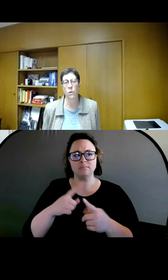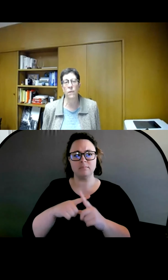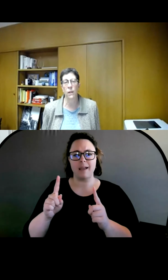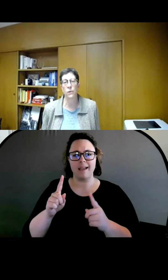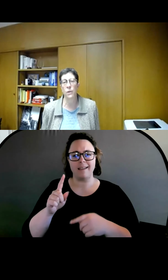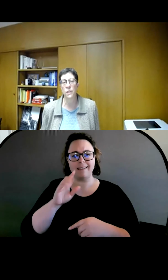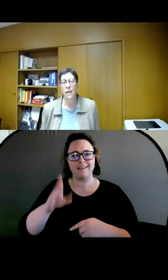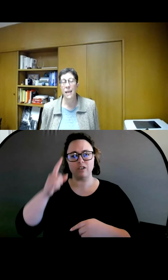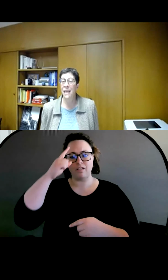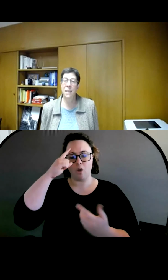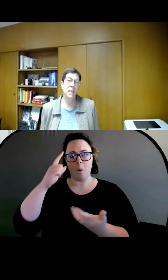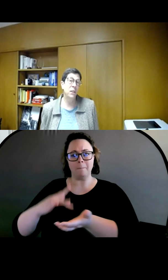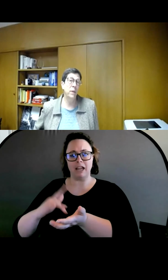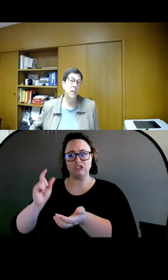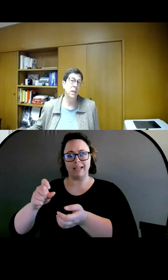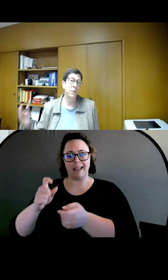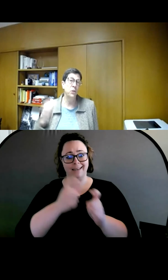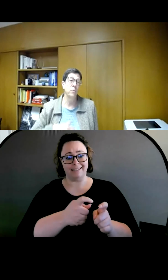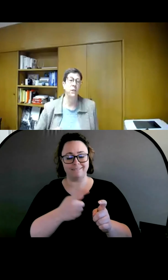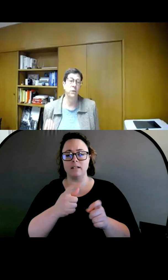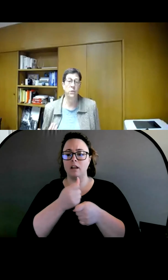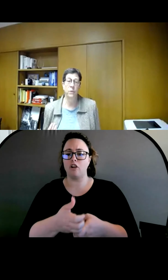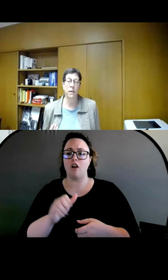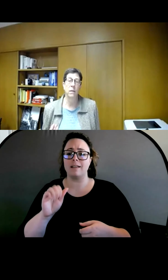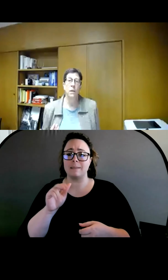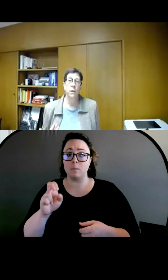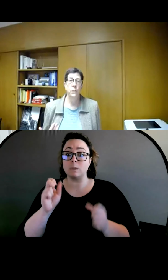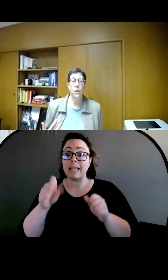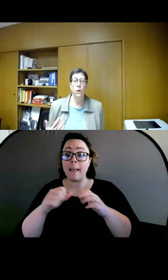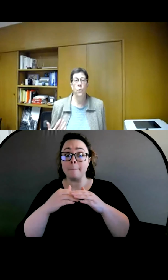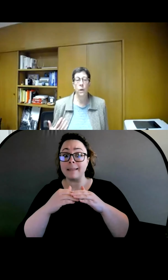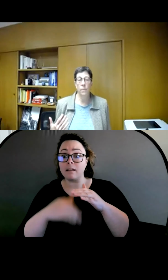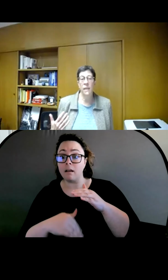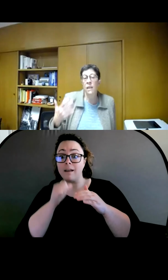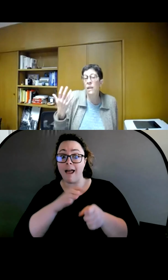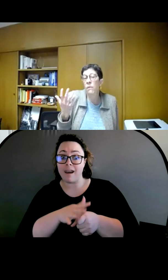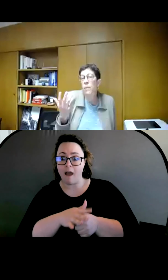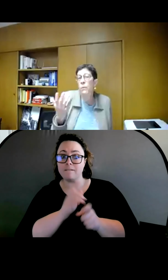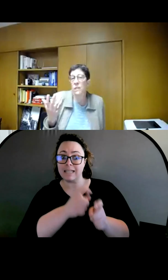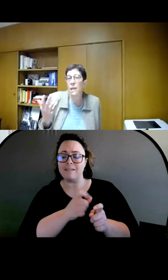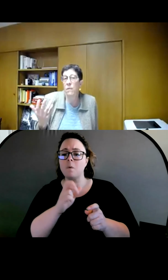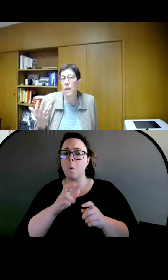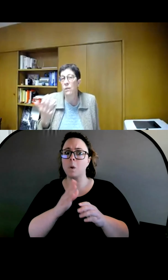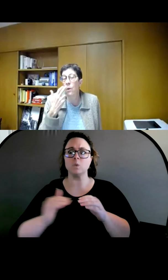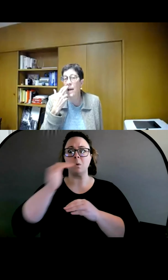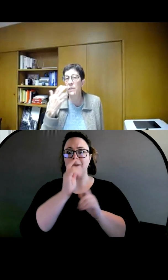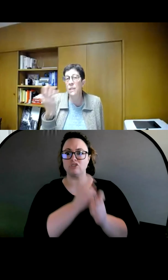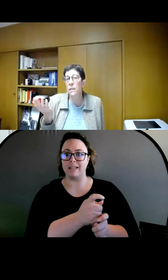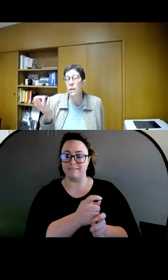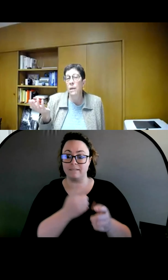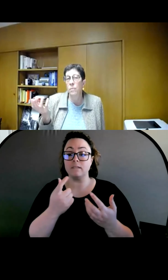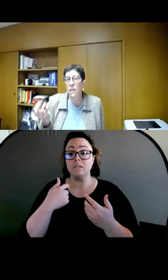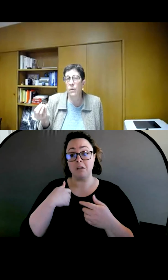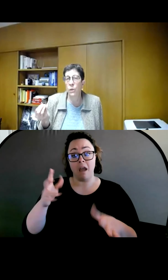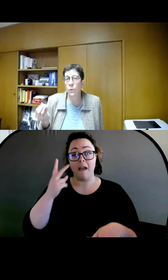as a form of elder abuse. And it can either be you given too much or too little. So, and it can even be with the same thing. So I've